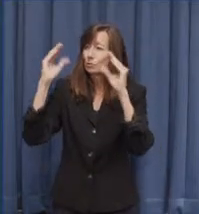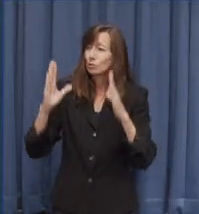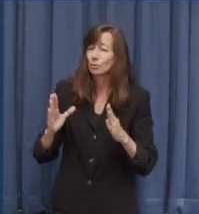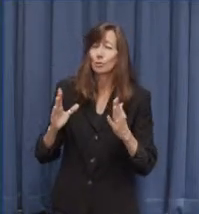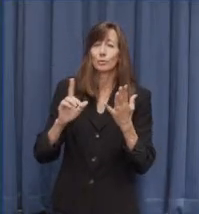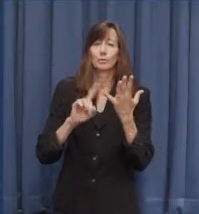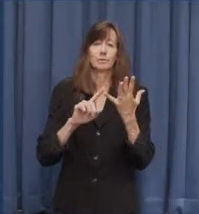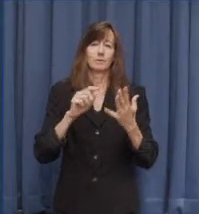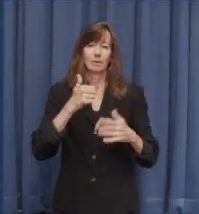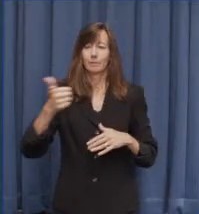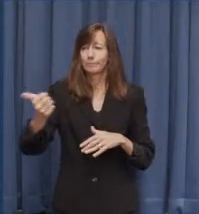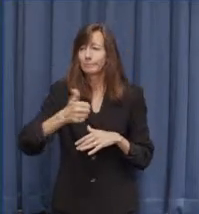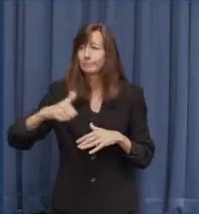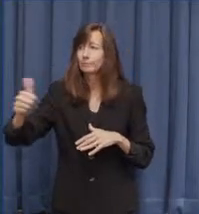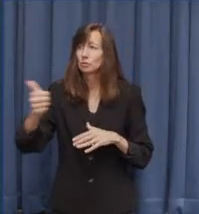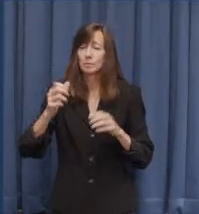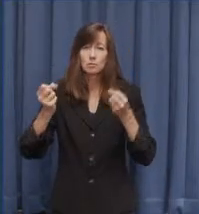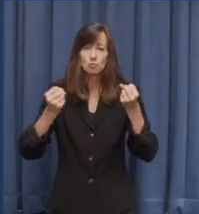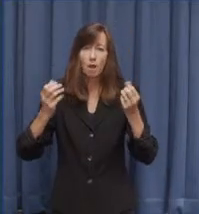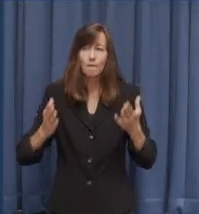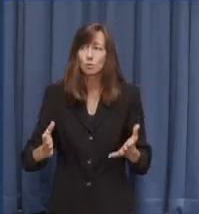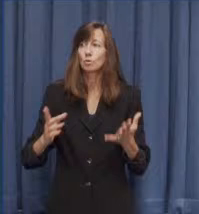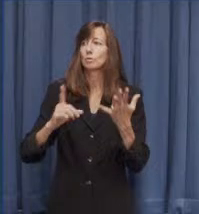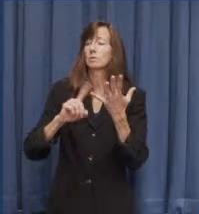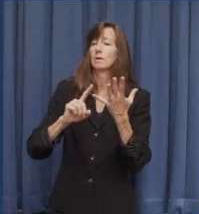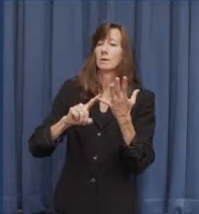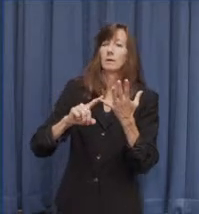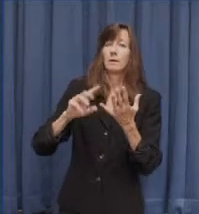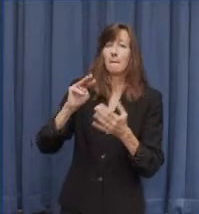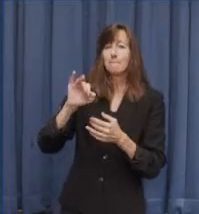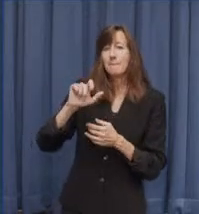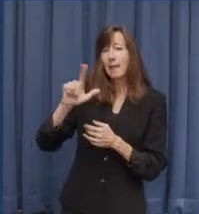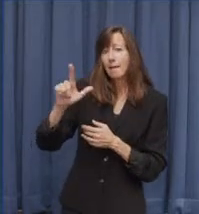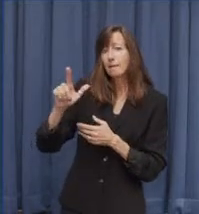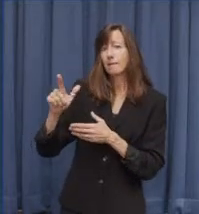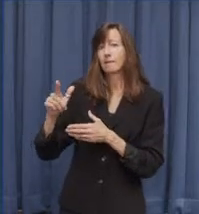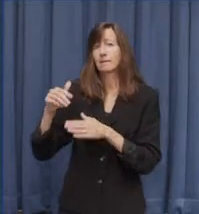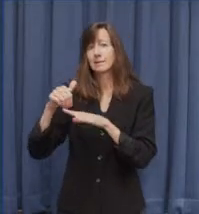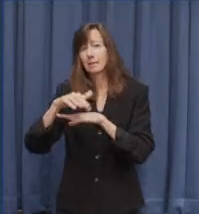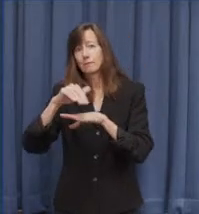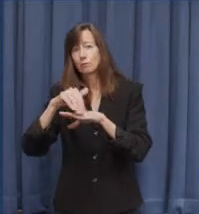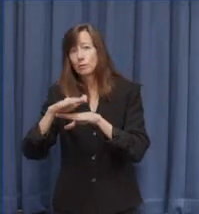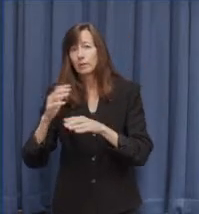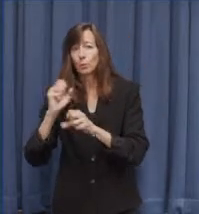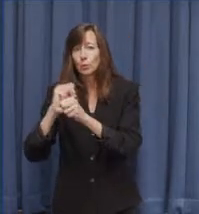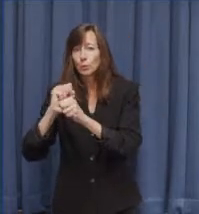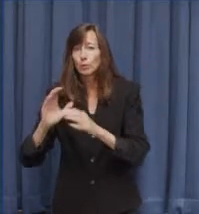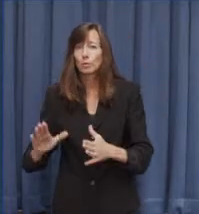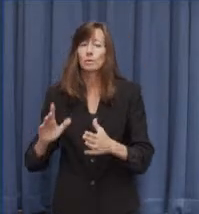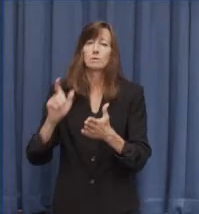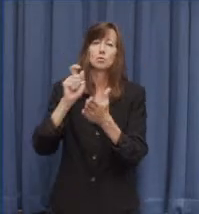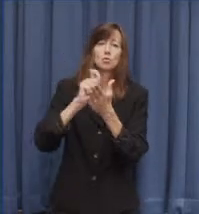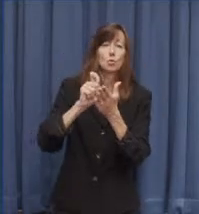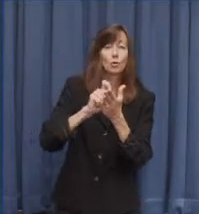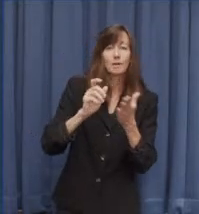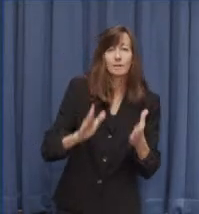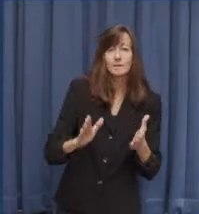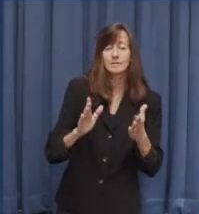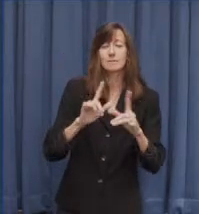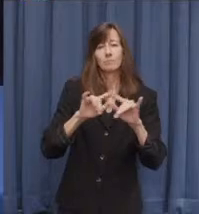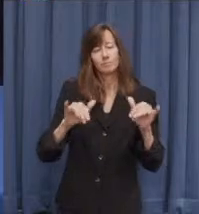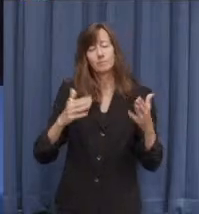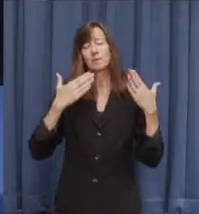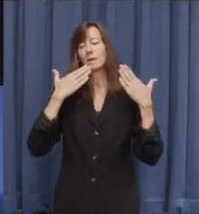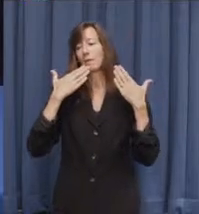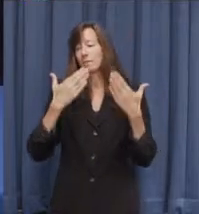enforcement, and mail and delivery workers, journalists, and so many more. Thank you. We're